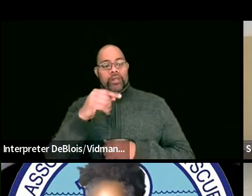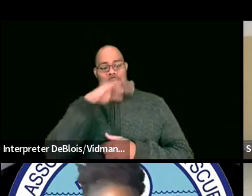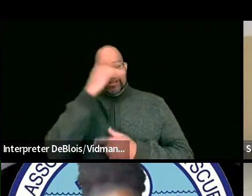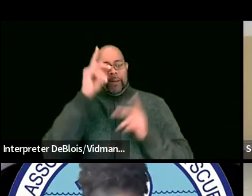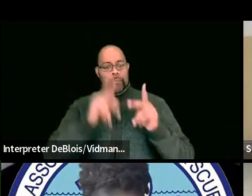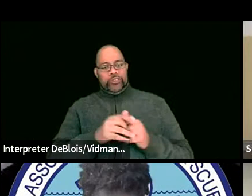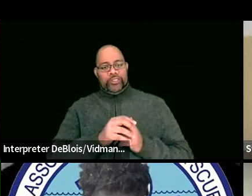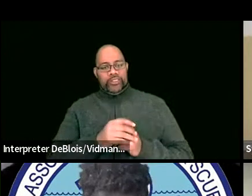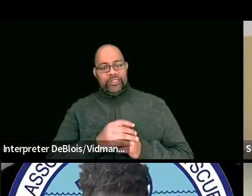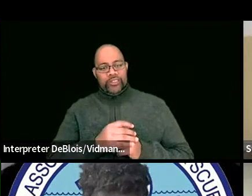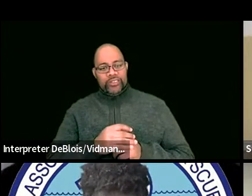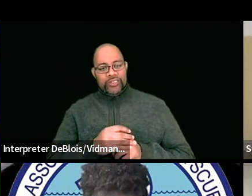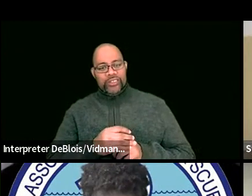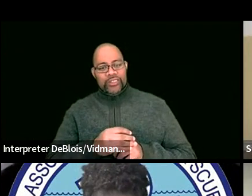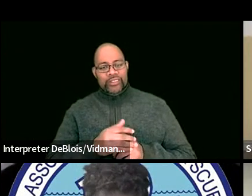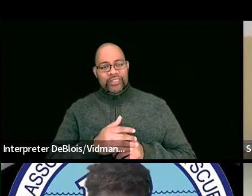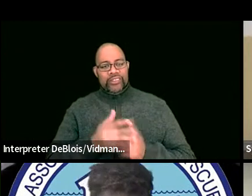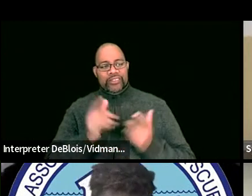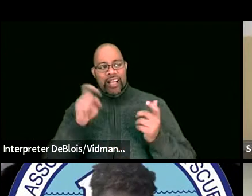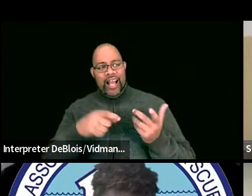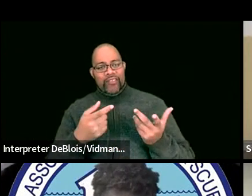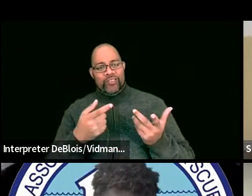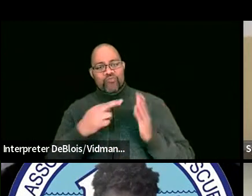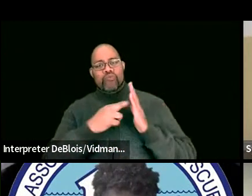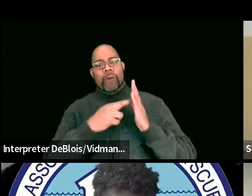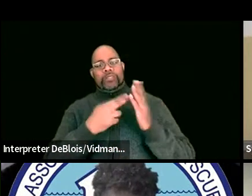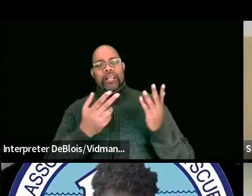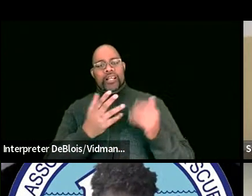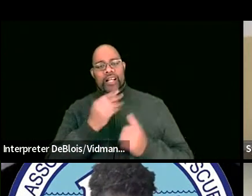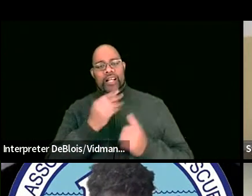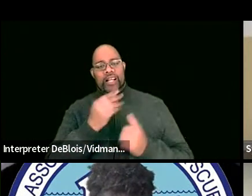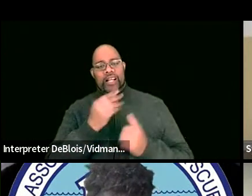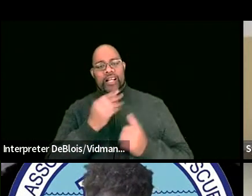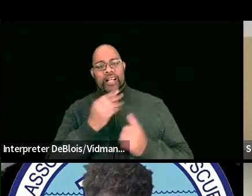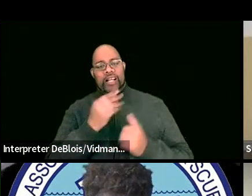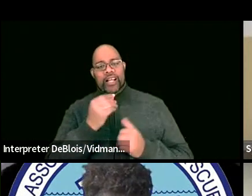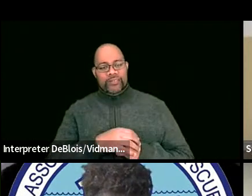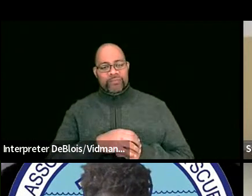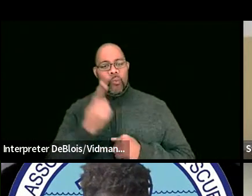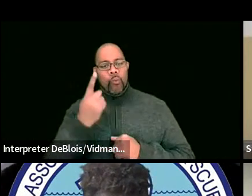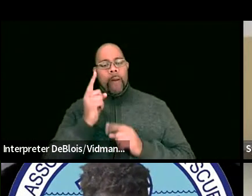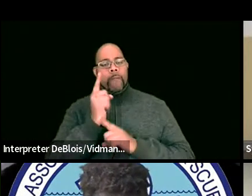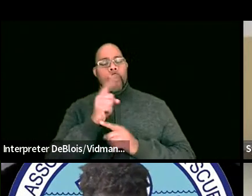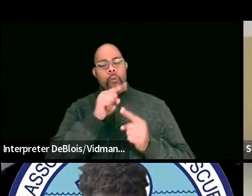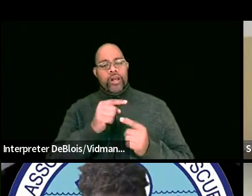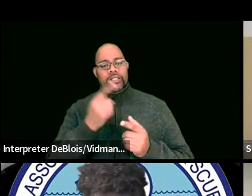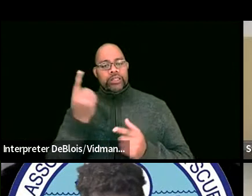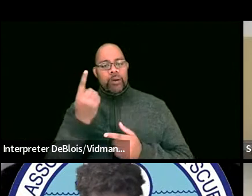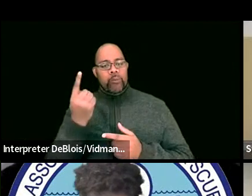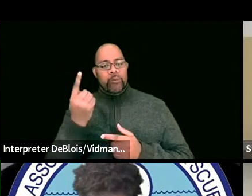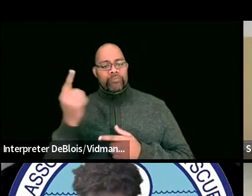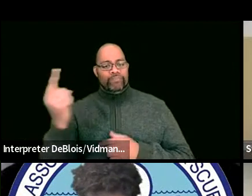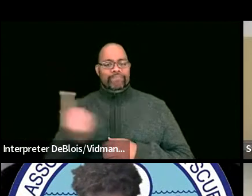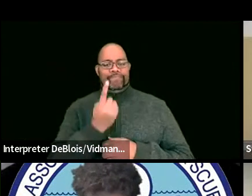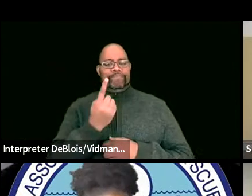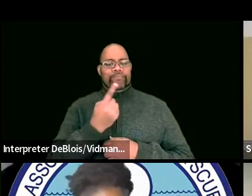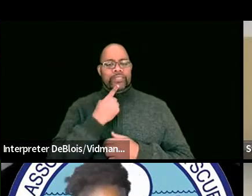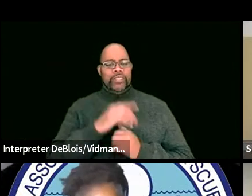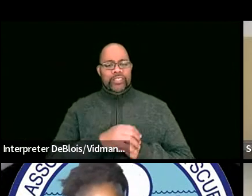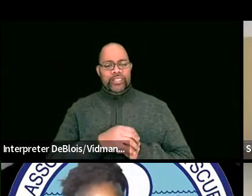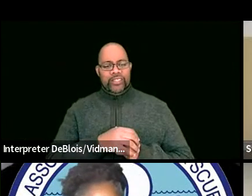one, you kind of have to represent. And there was one moment where somebody came up to me and was